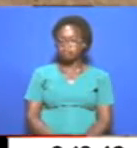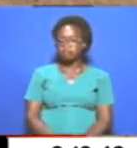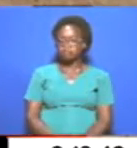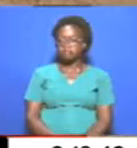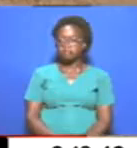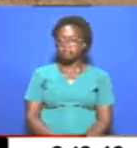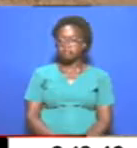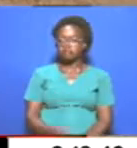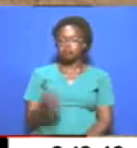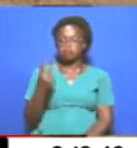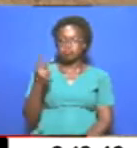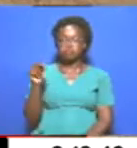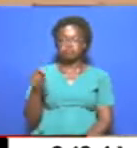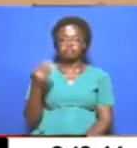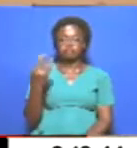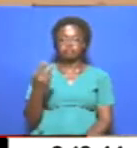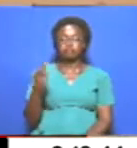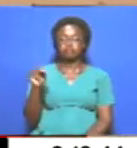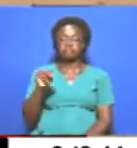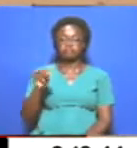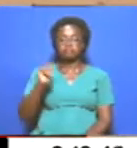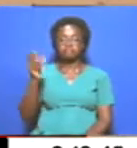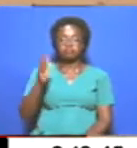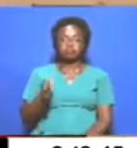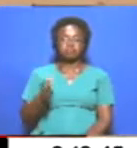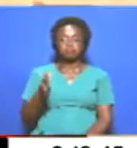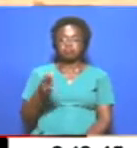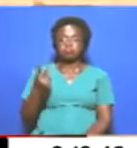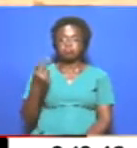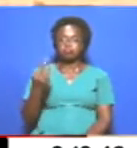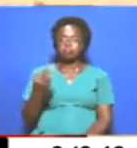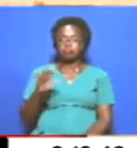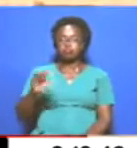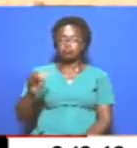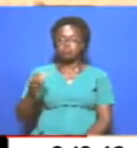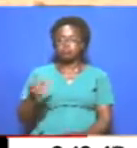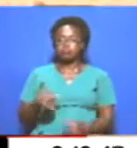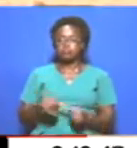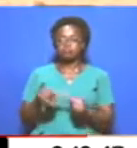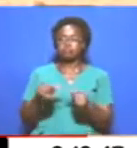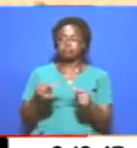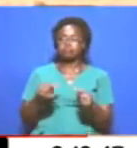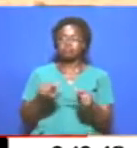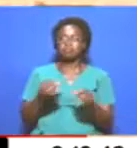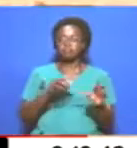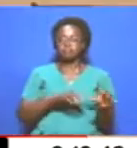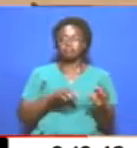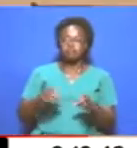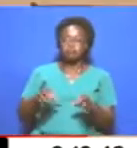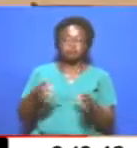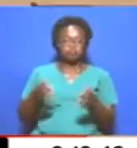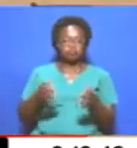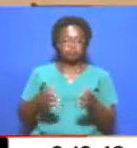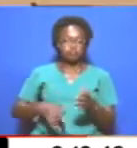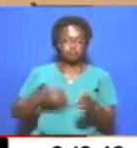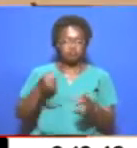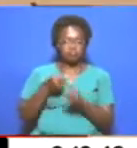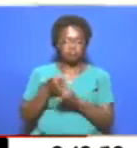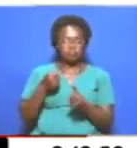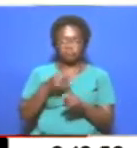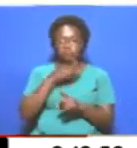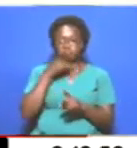Over 2.4 million Kenyans in 23 counties continue to bear the impact of drought. According to the